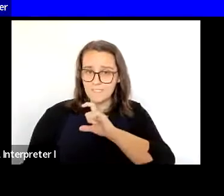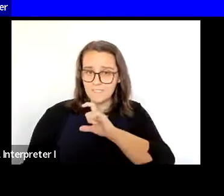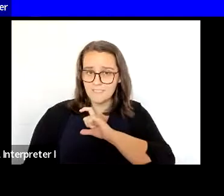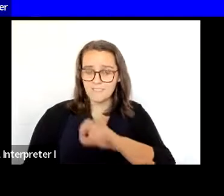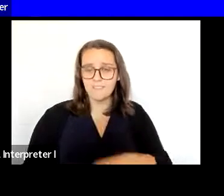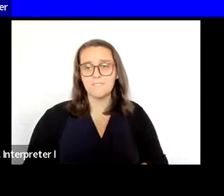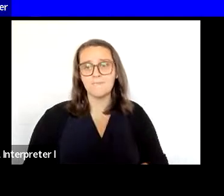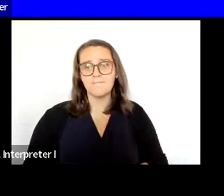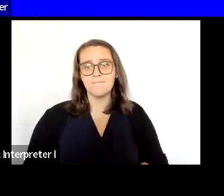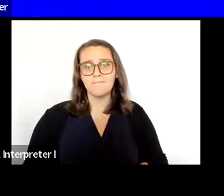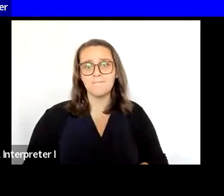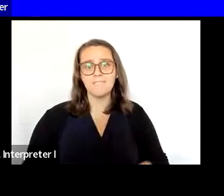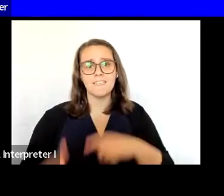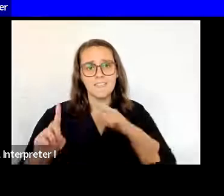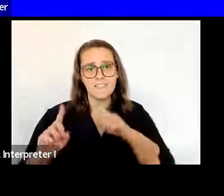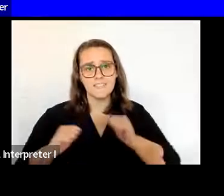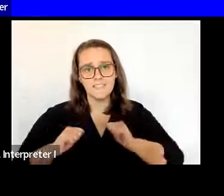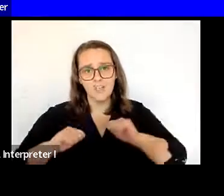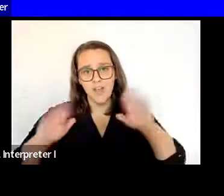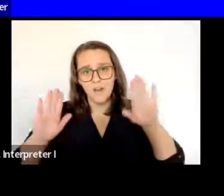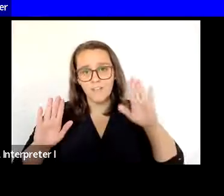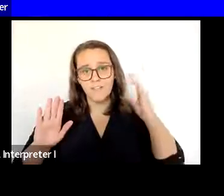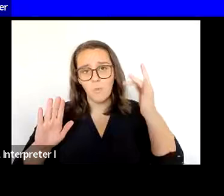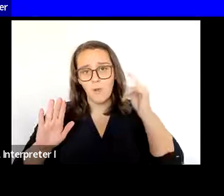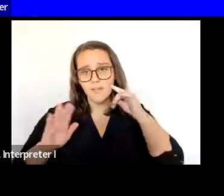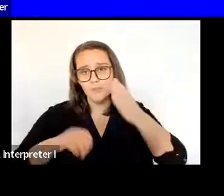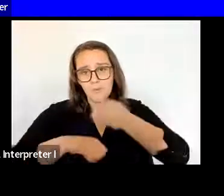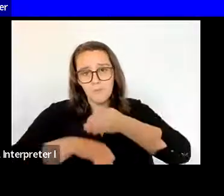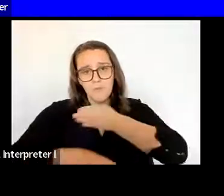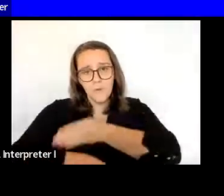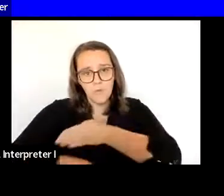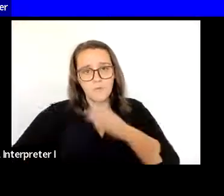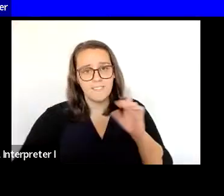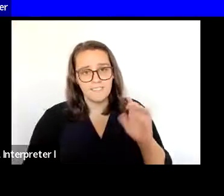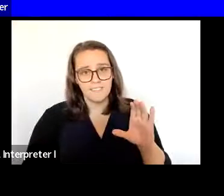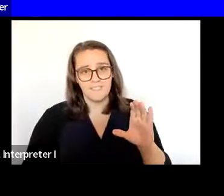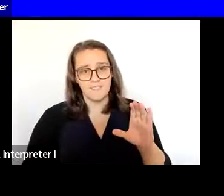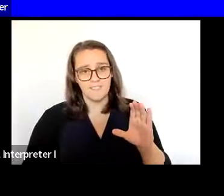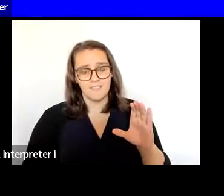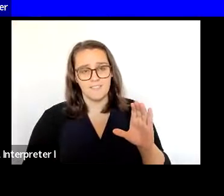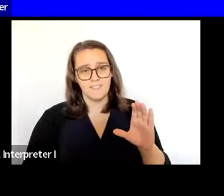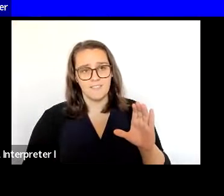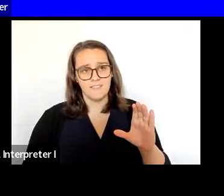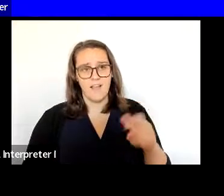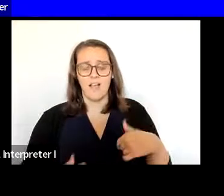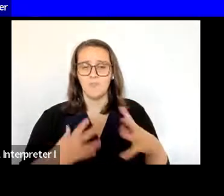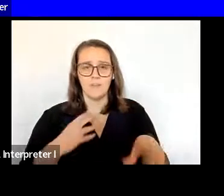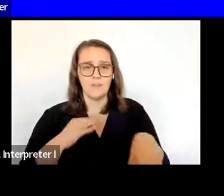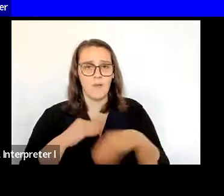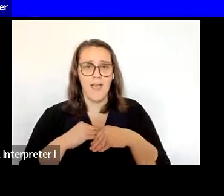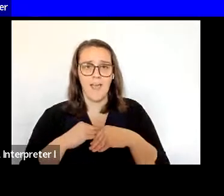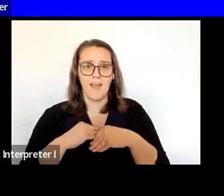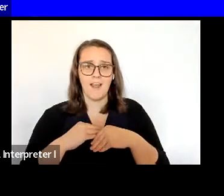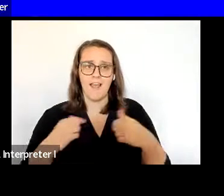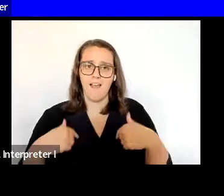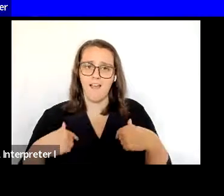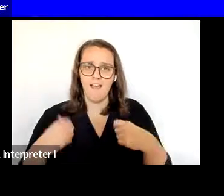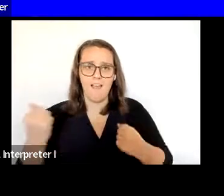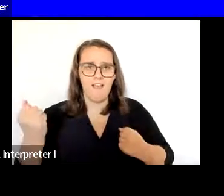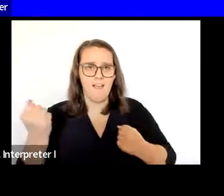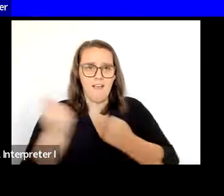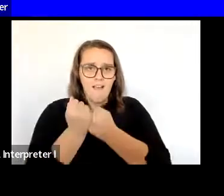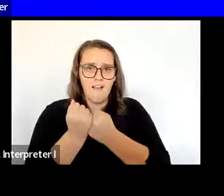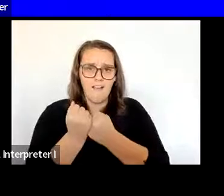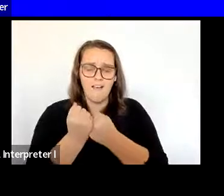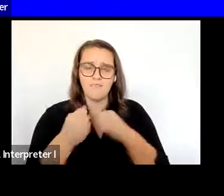make the city better. And so I just wanted to chime in to say how much I support this because